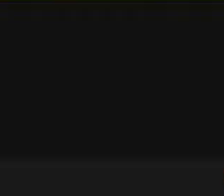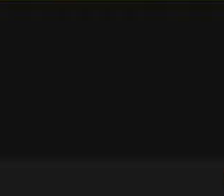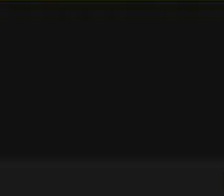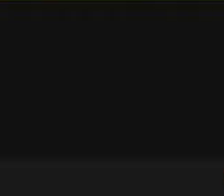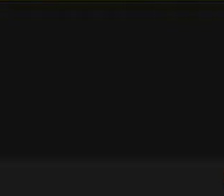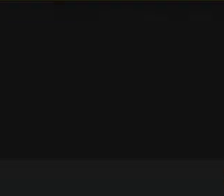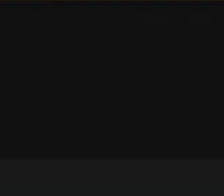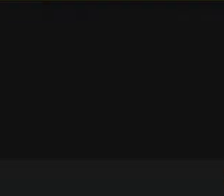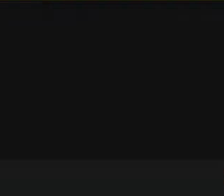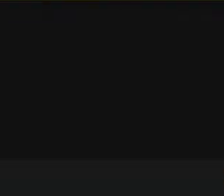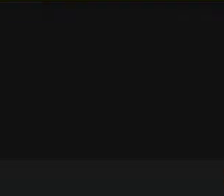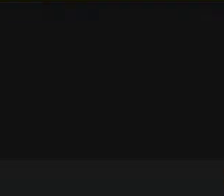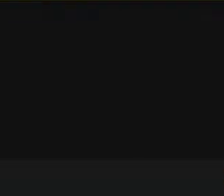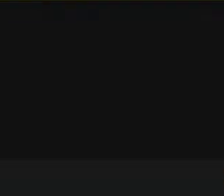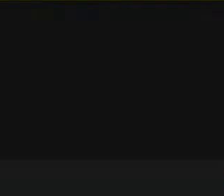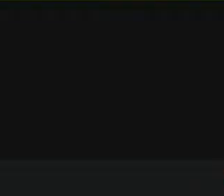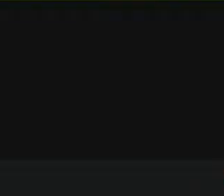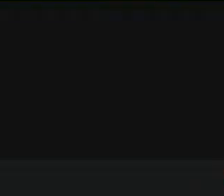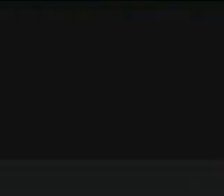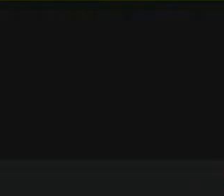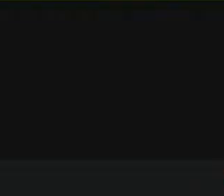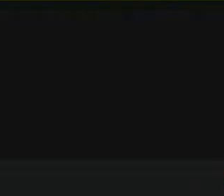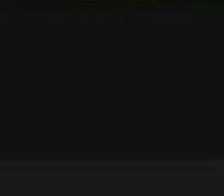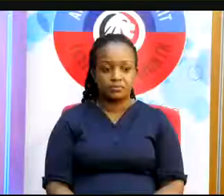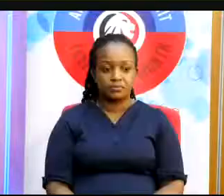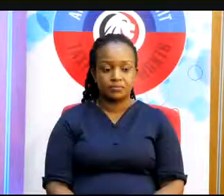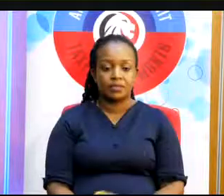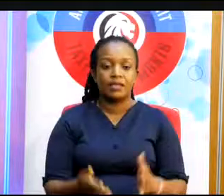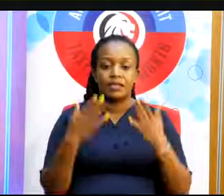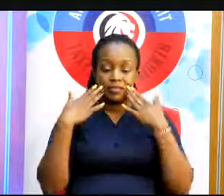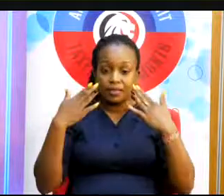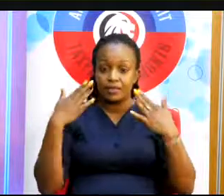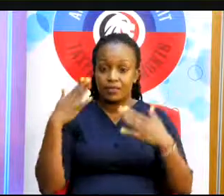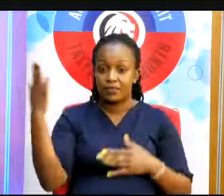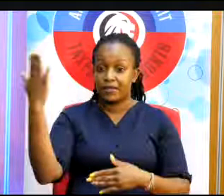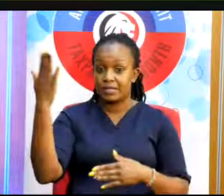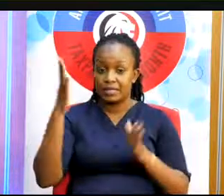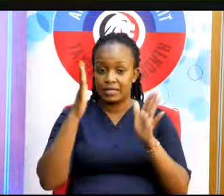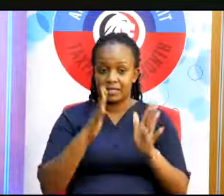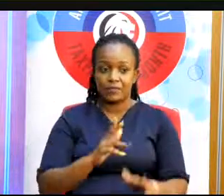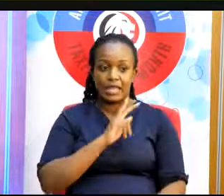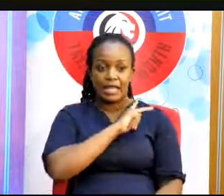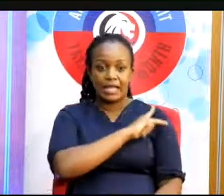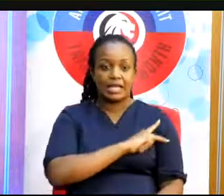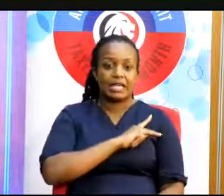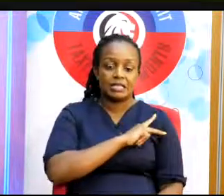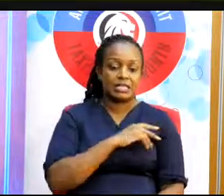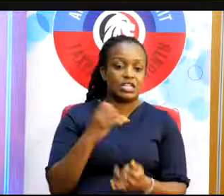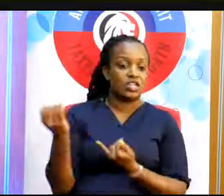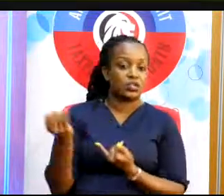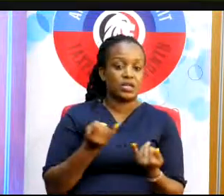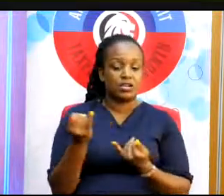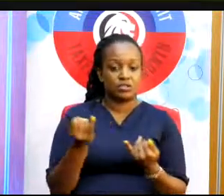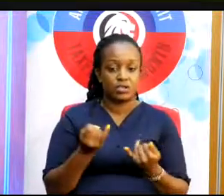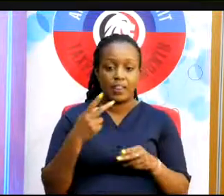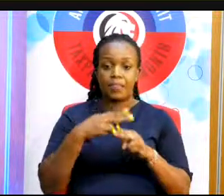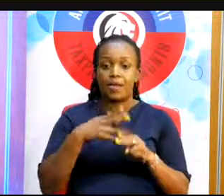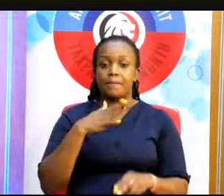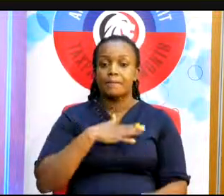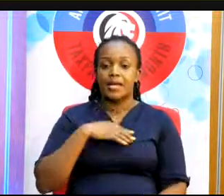gentlemen. Thank you very much, our facilitator this morning, for the kind introductions. I'm